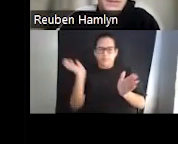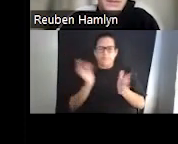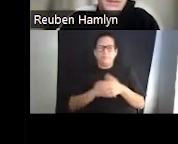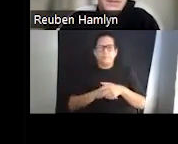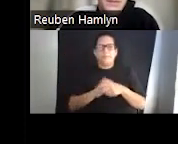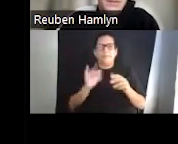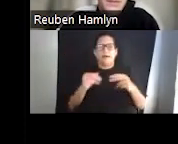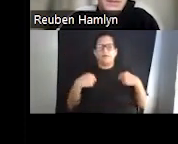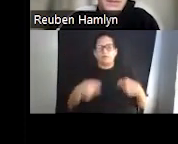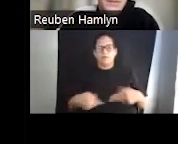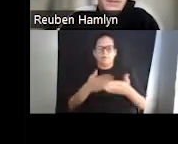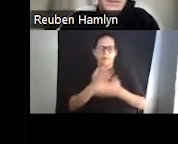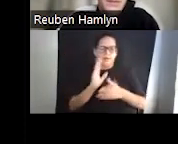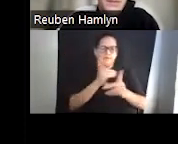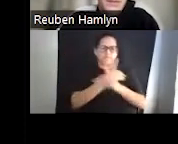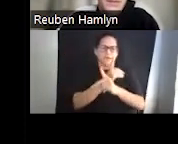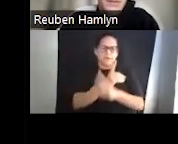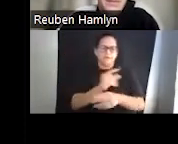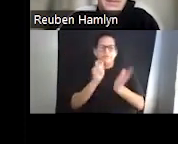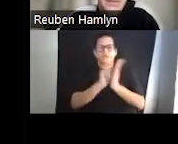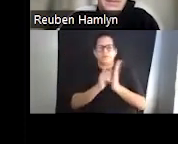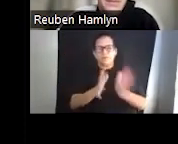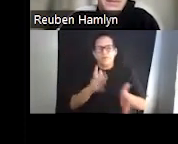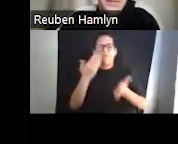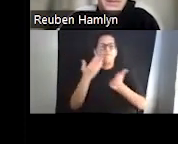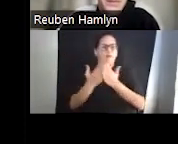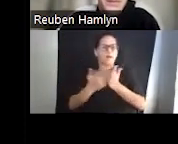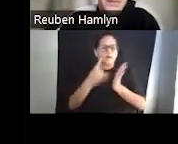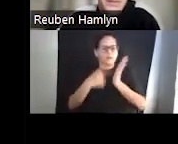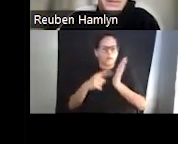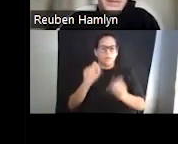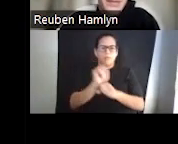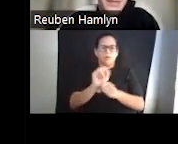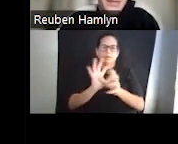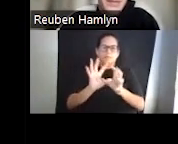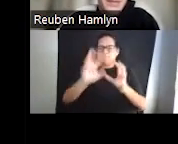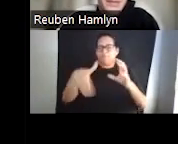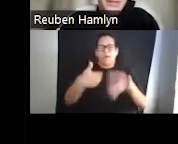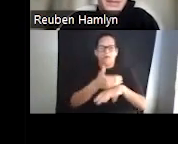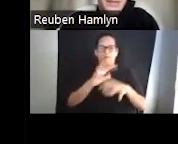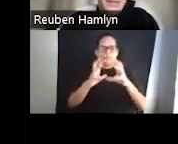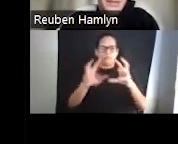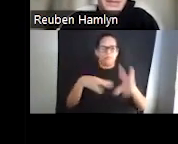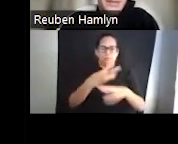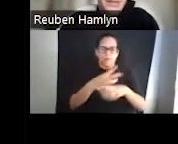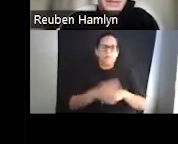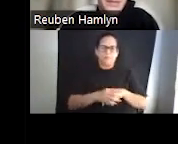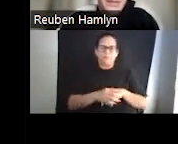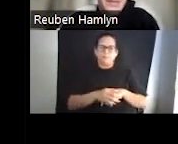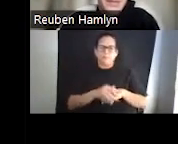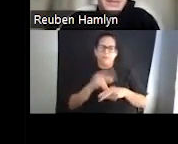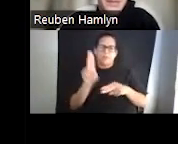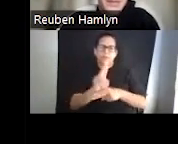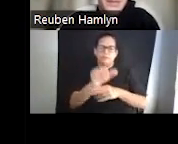rights defenders, journalists, fact checkers working across the globe, and is that the use